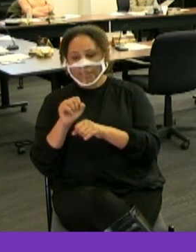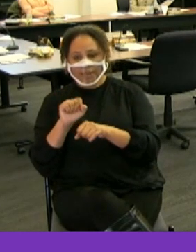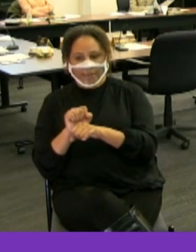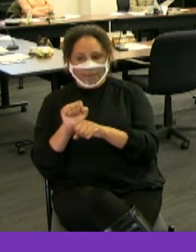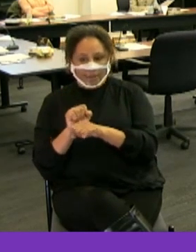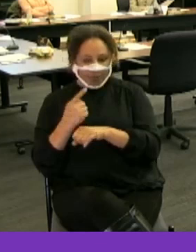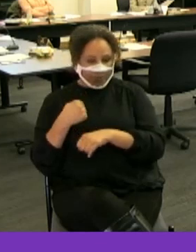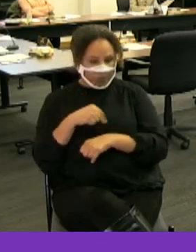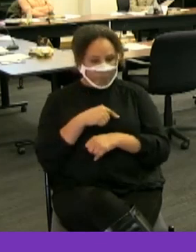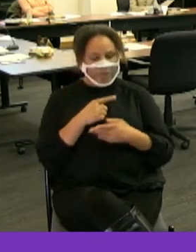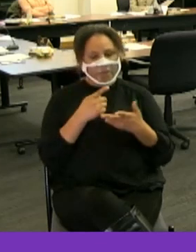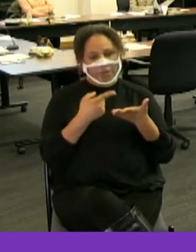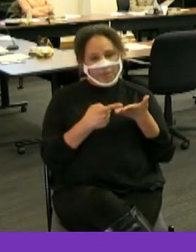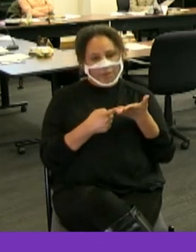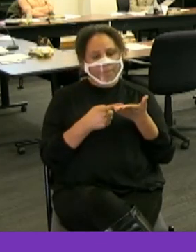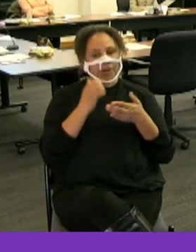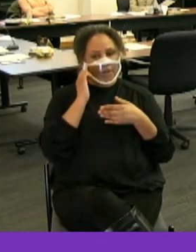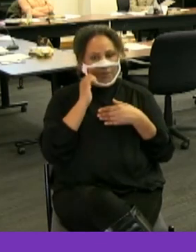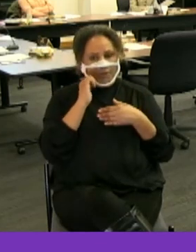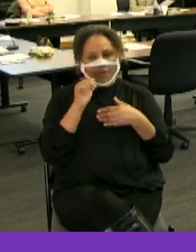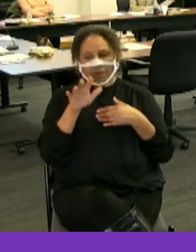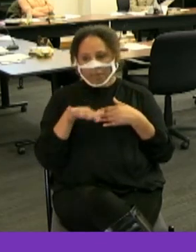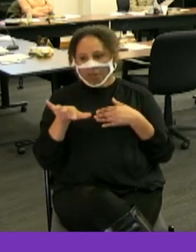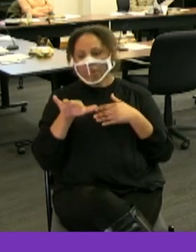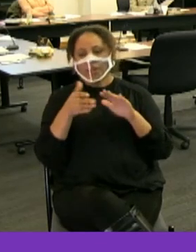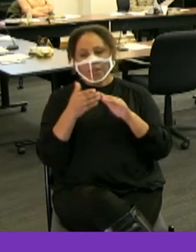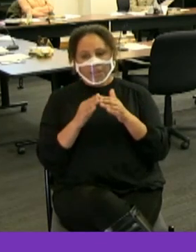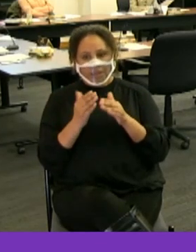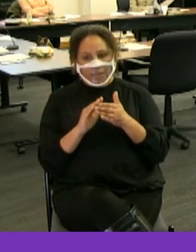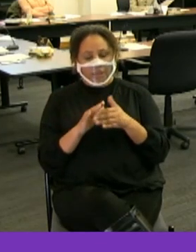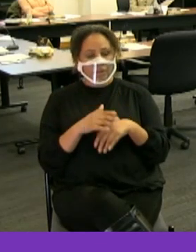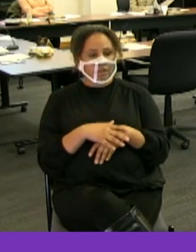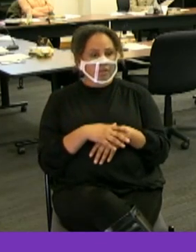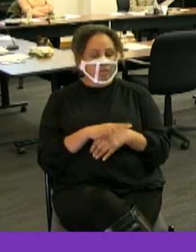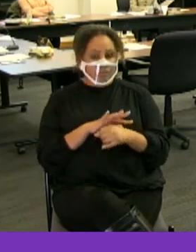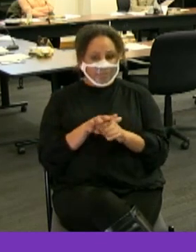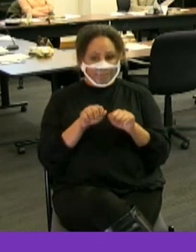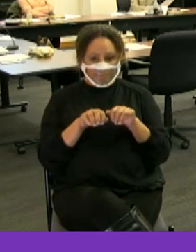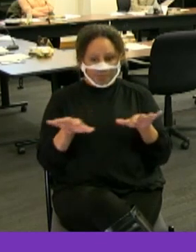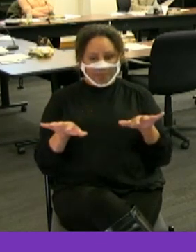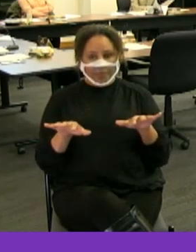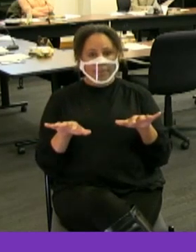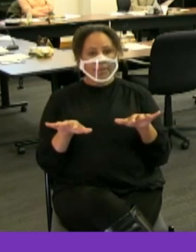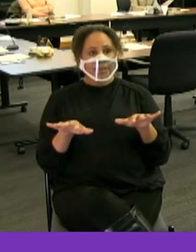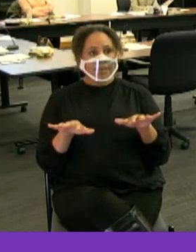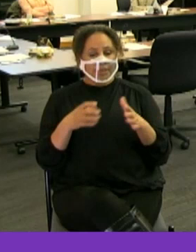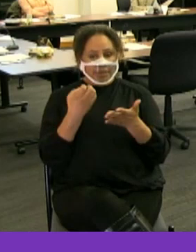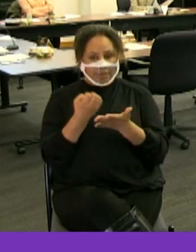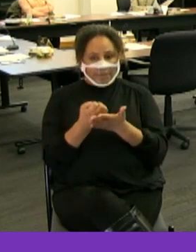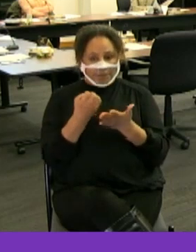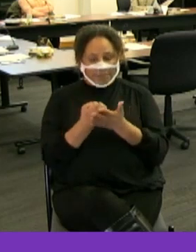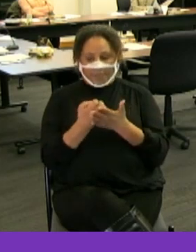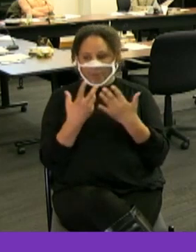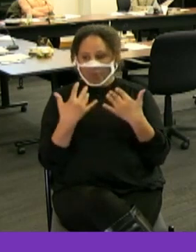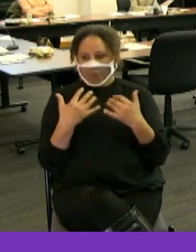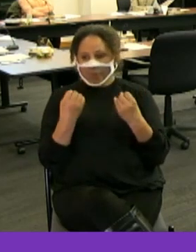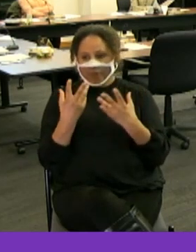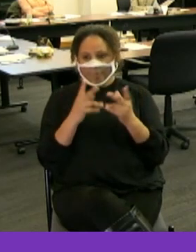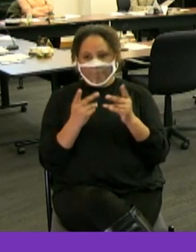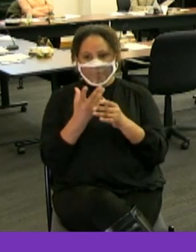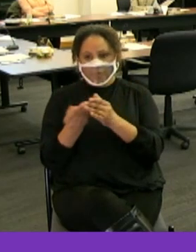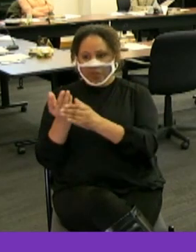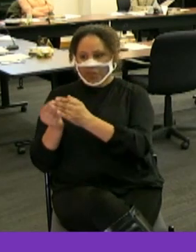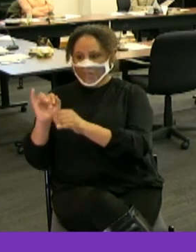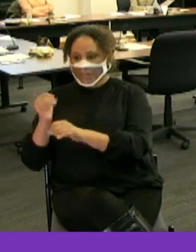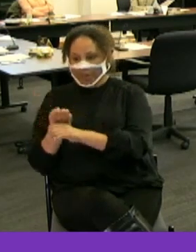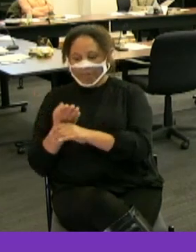every day, just at the cabinet level throughout our community. The pandemic's massive economic dislocation has exacerbated